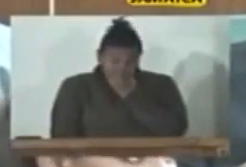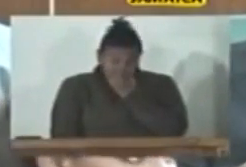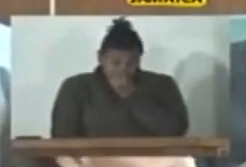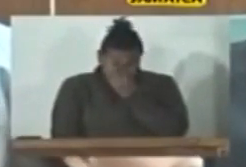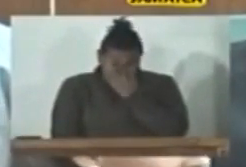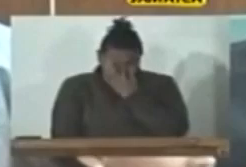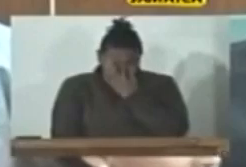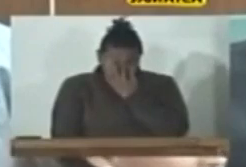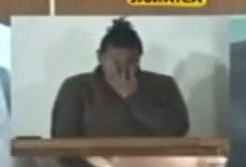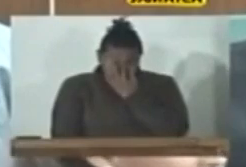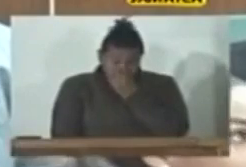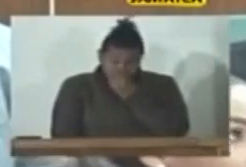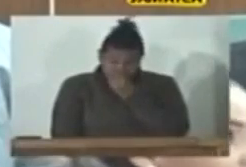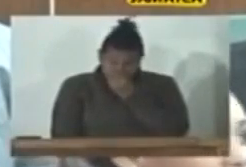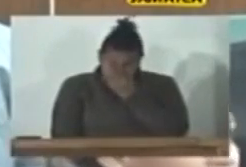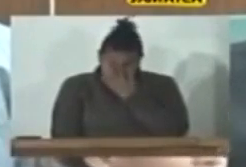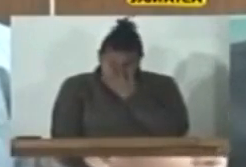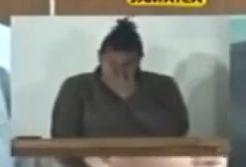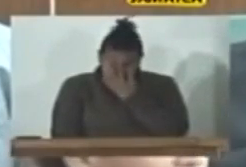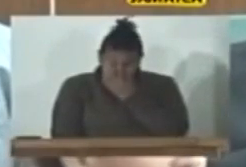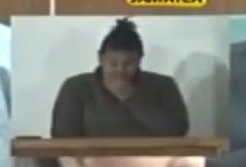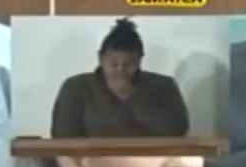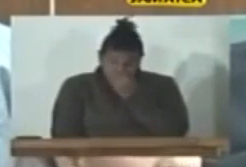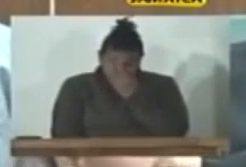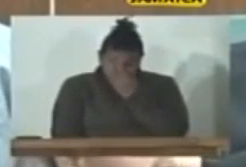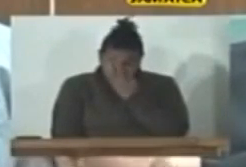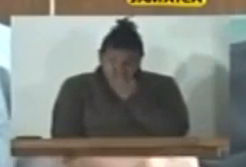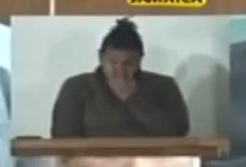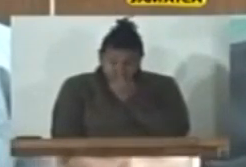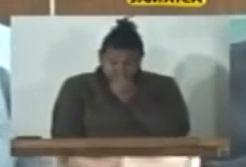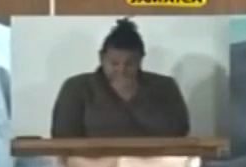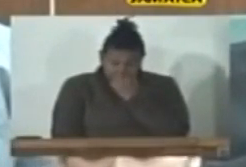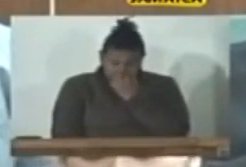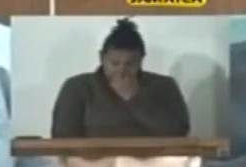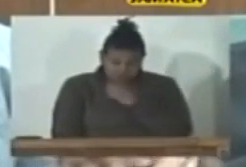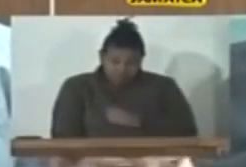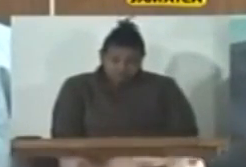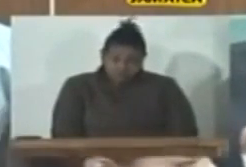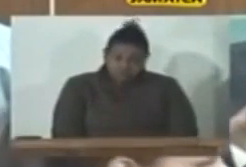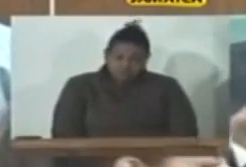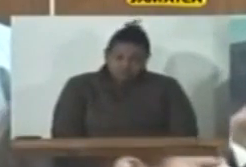Last Thursday, we heard from